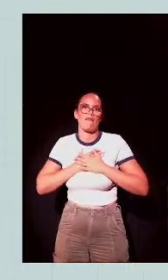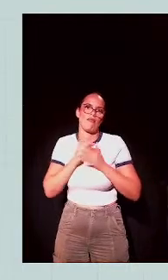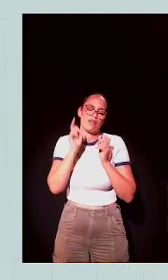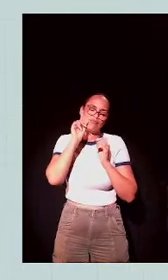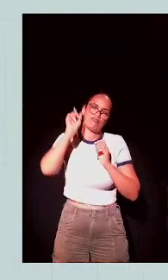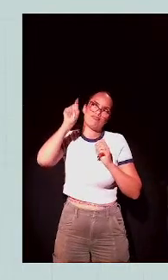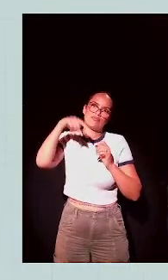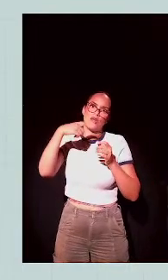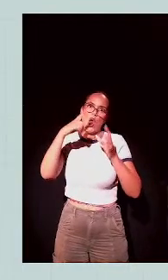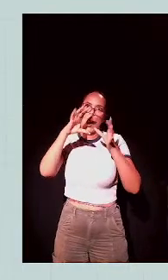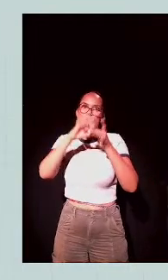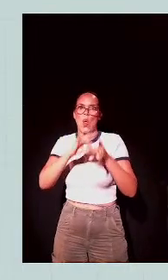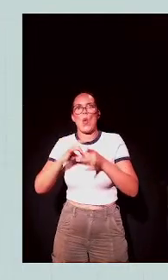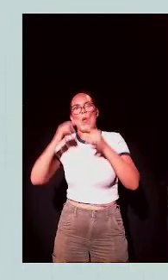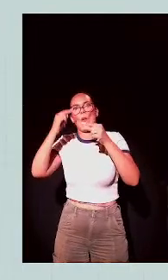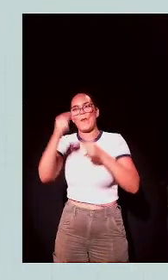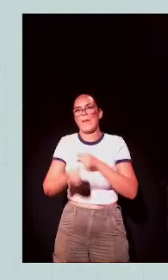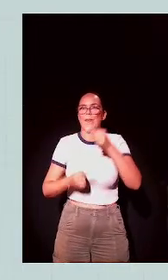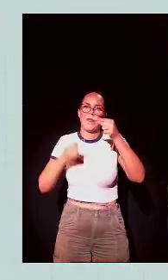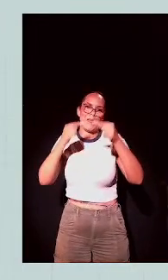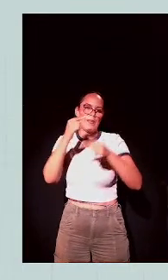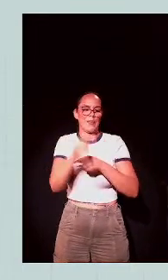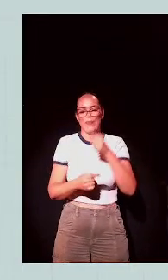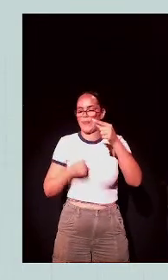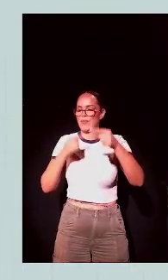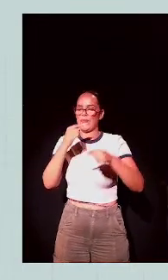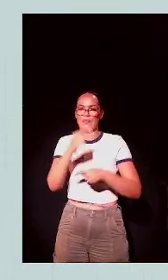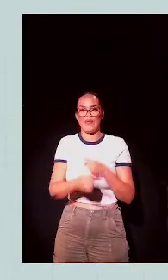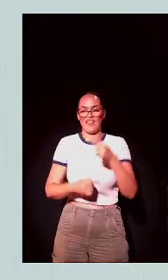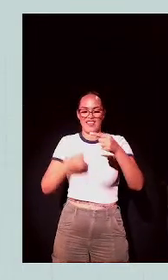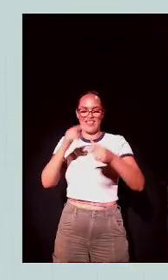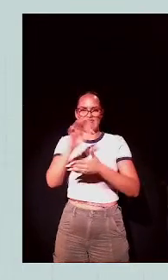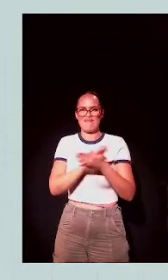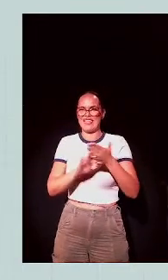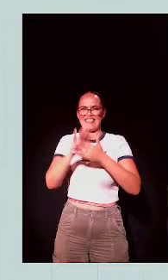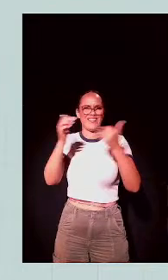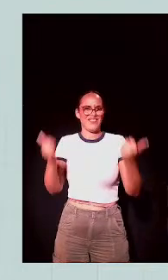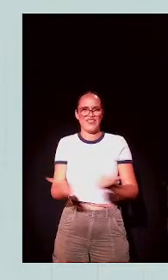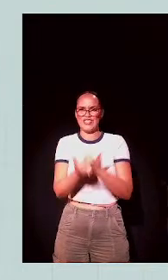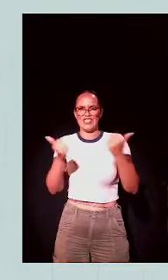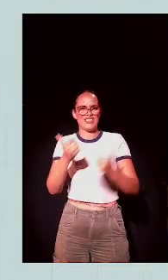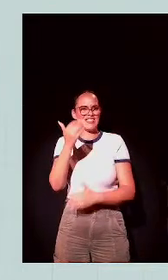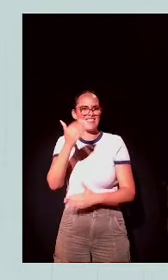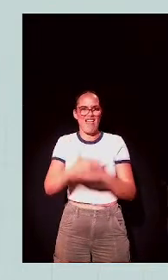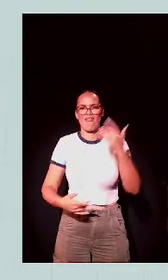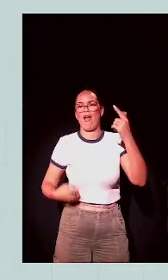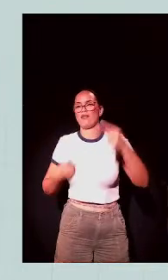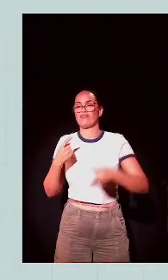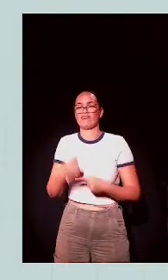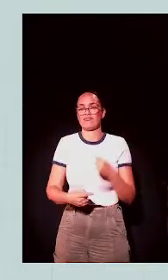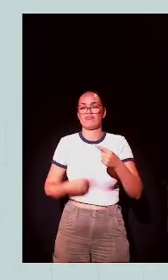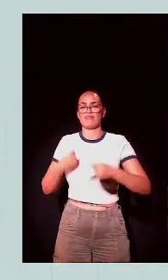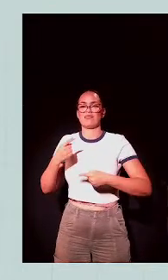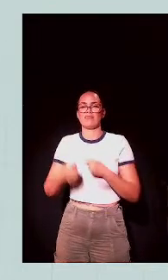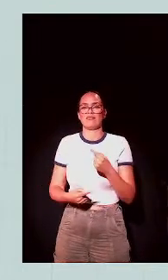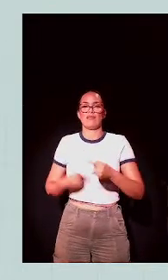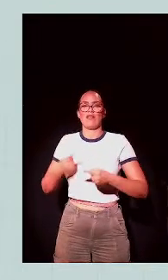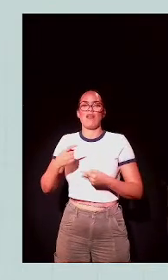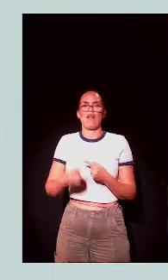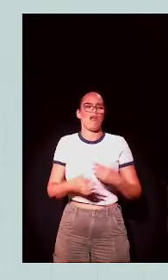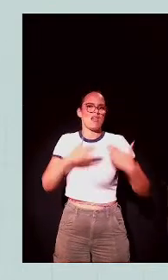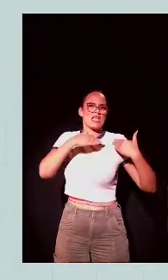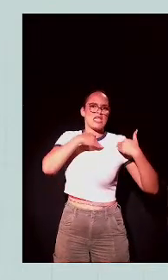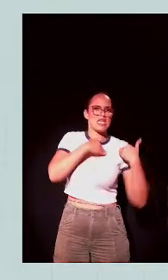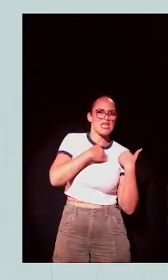being something without end, something without the pressure of progress,